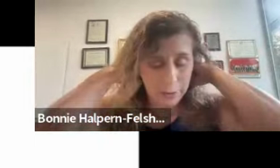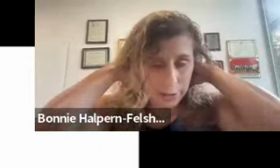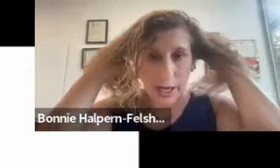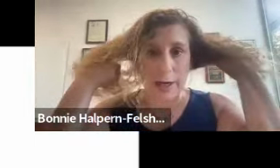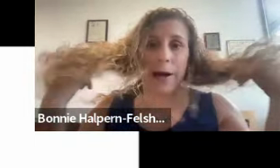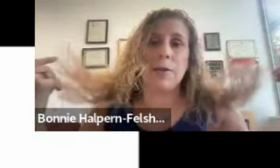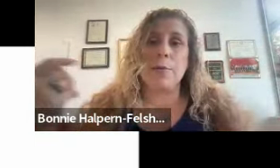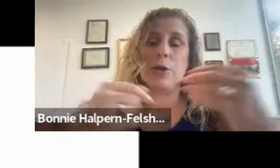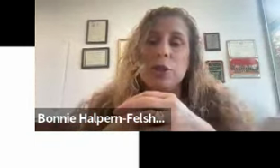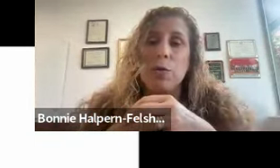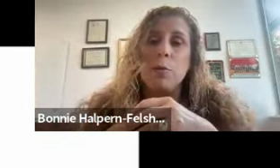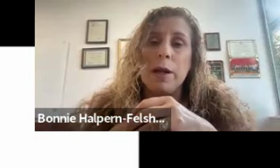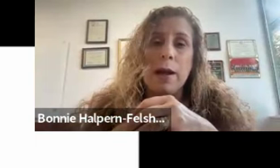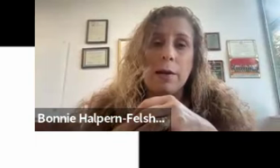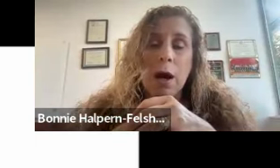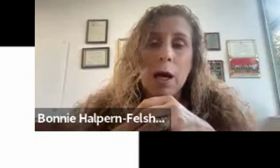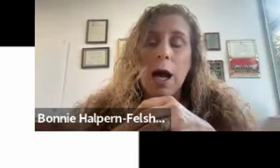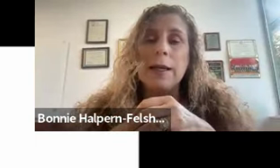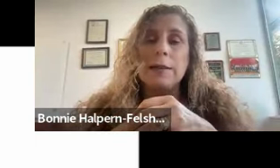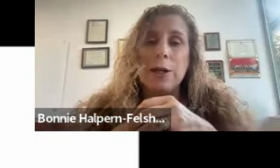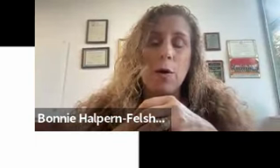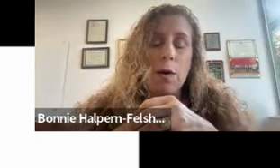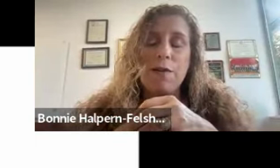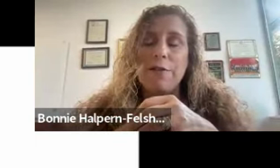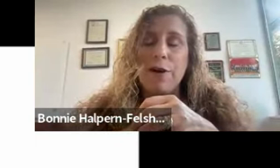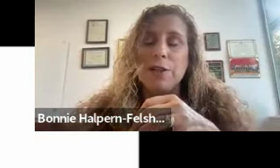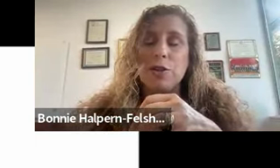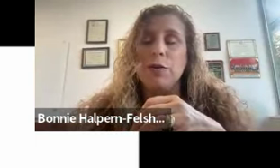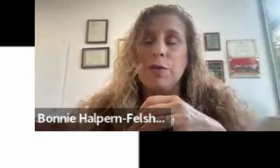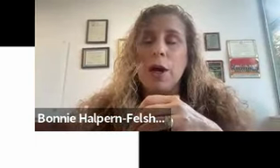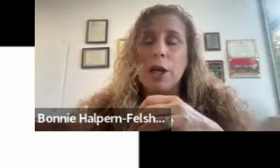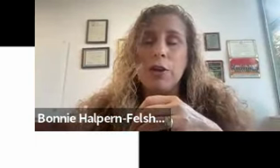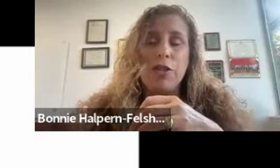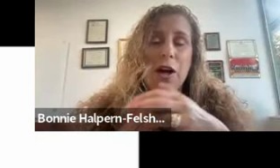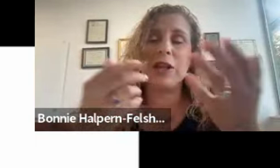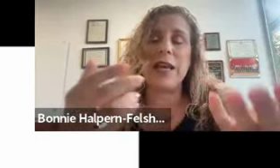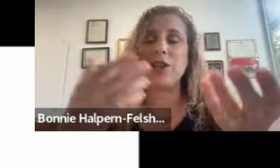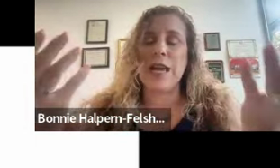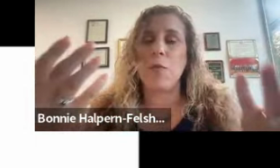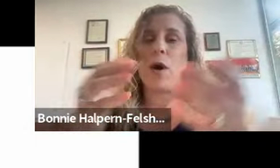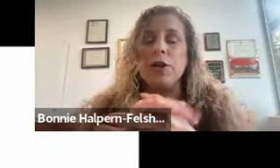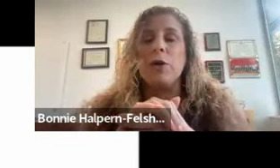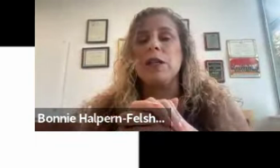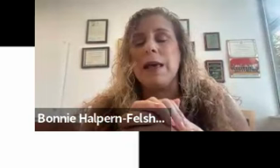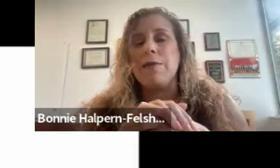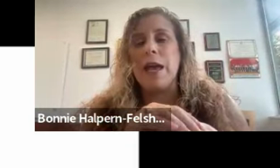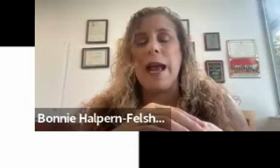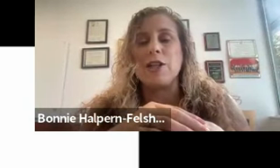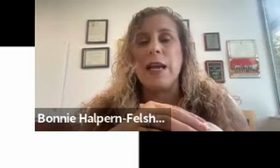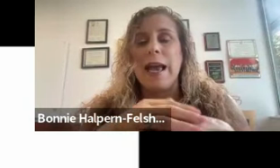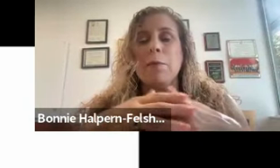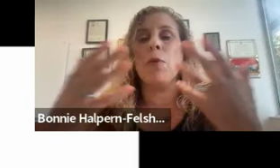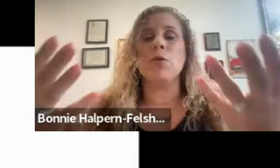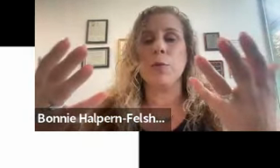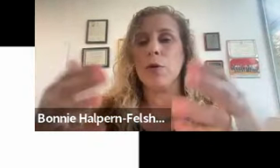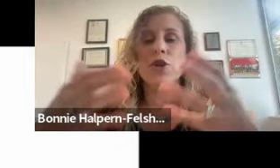been hearing a lot about in the emergency room, and colleagues I know who have had friends who've thought that they just had one dose, and they